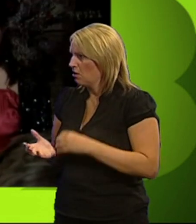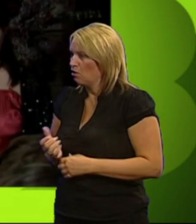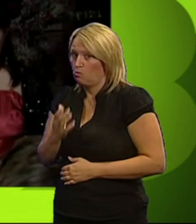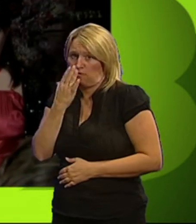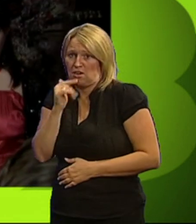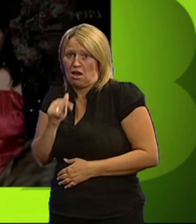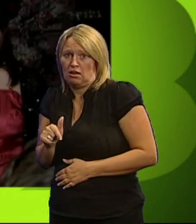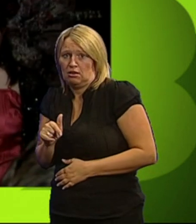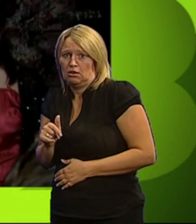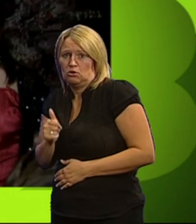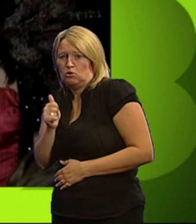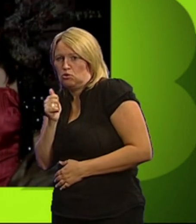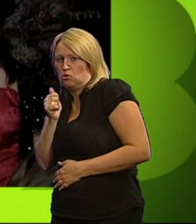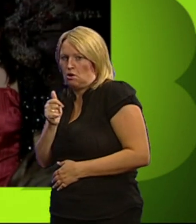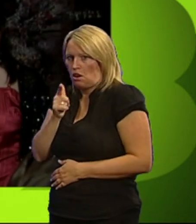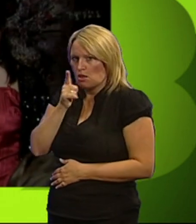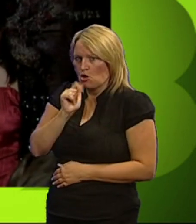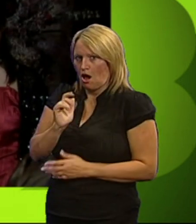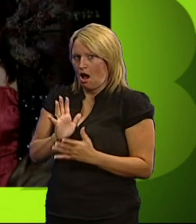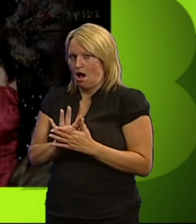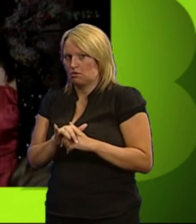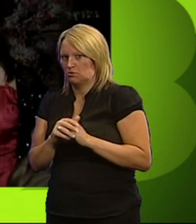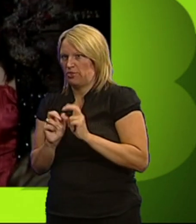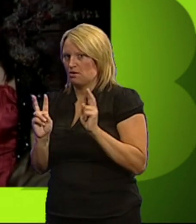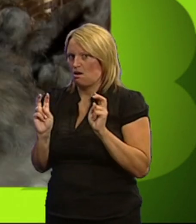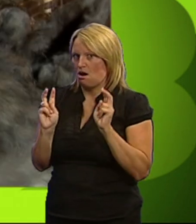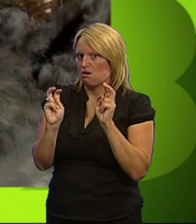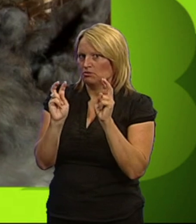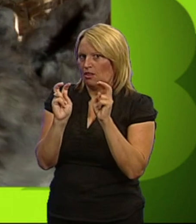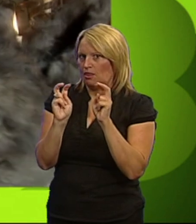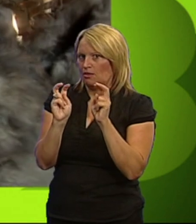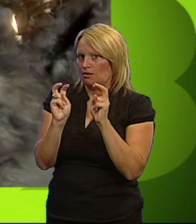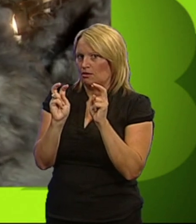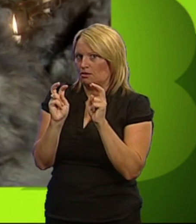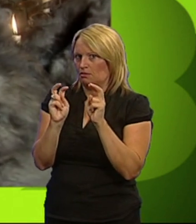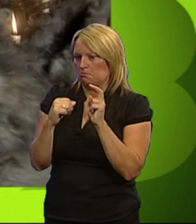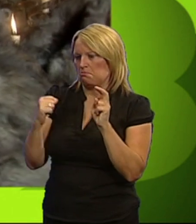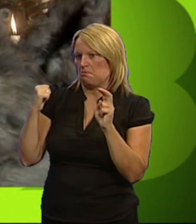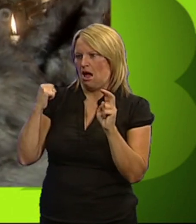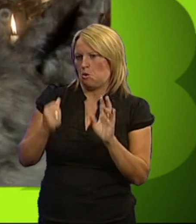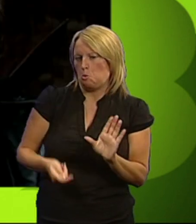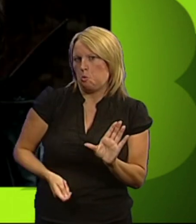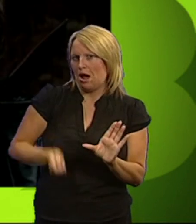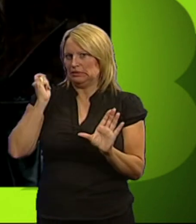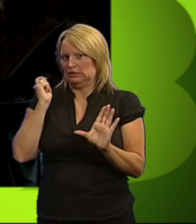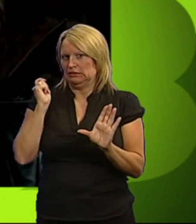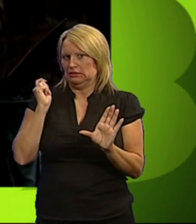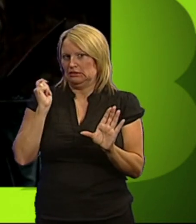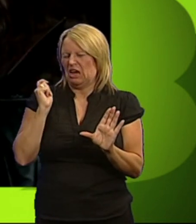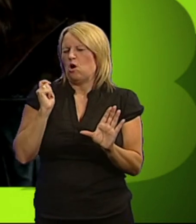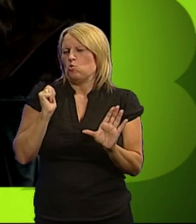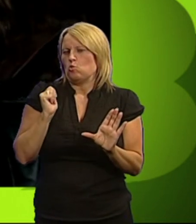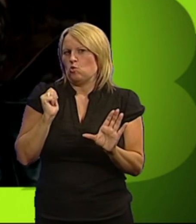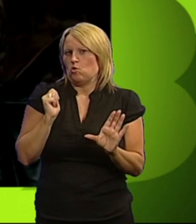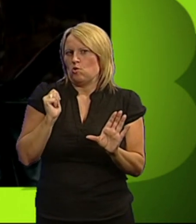Hey, Princess Wolfie here. Just phoned to say good luck with getting your hands on the castle. Anyway, I'm just having my back waxed.